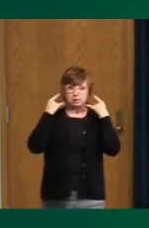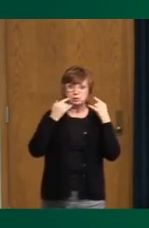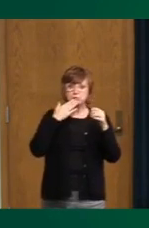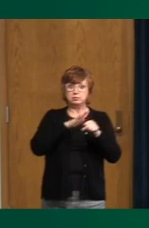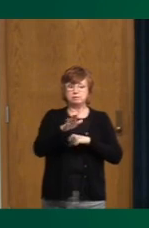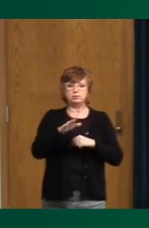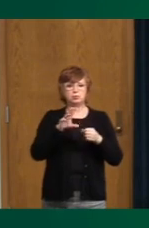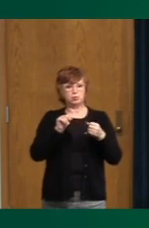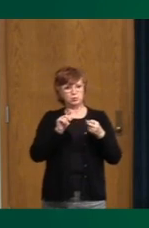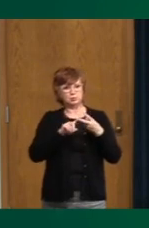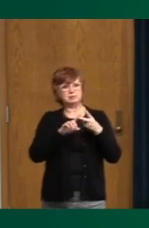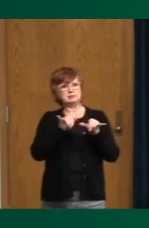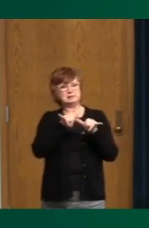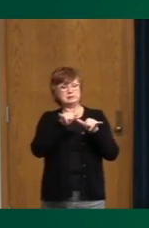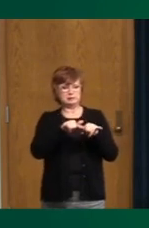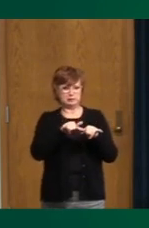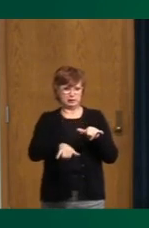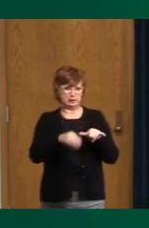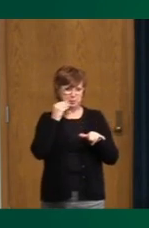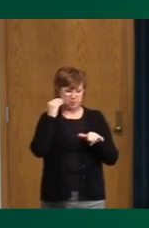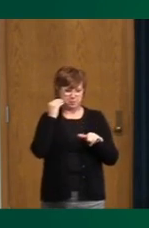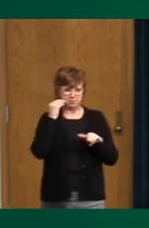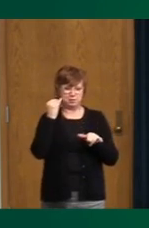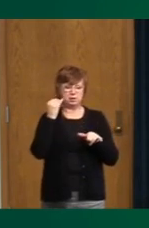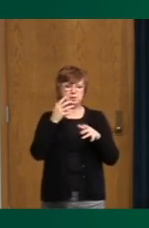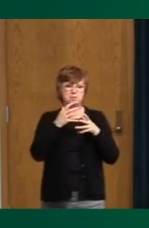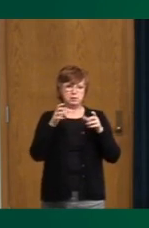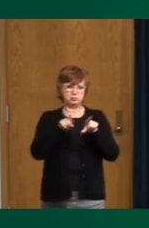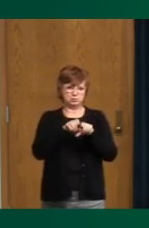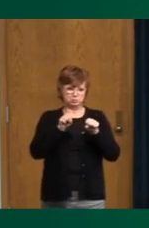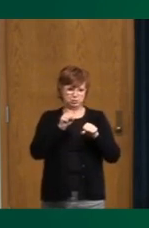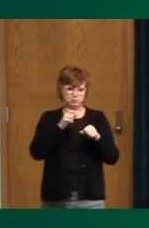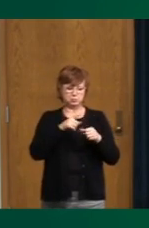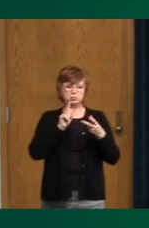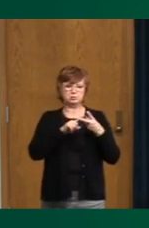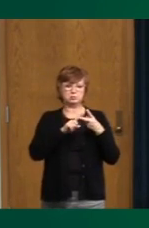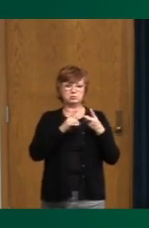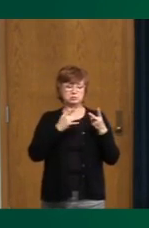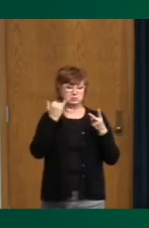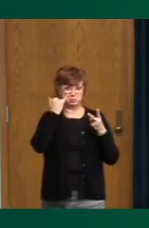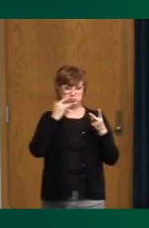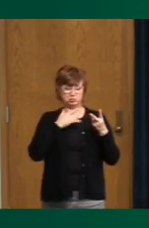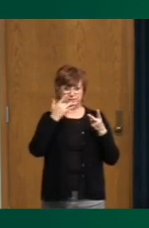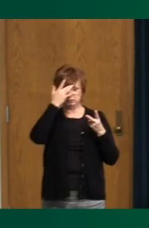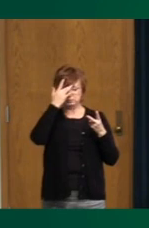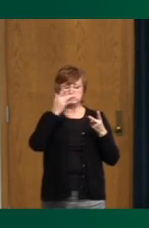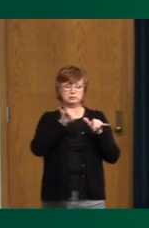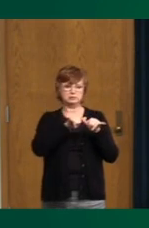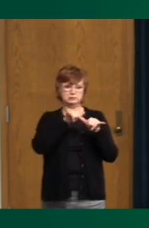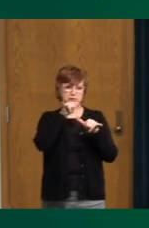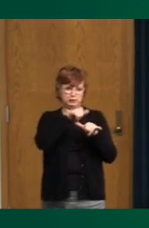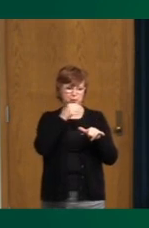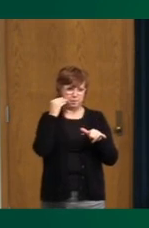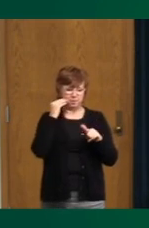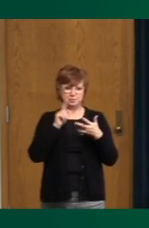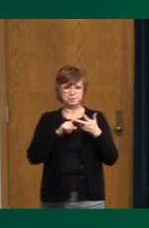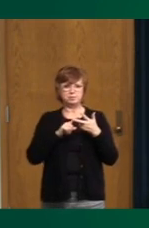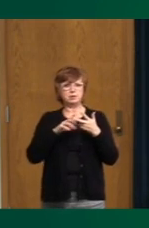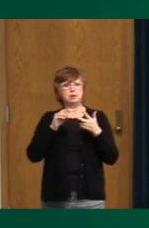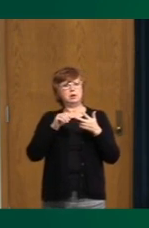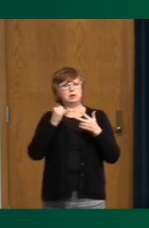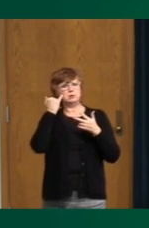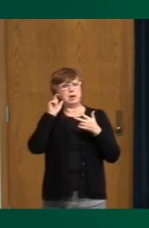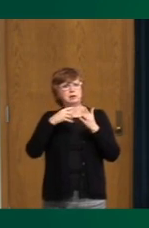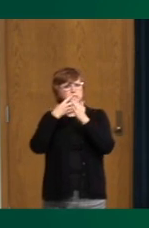home as much as we can. Certainly stay home if you're unwell. Whenever we need to go out, think very deliberatively about that shopping trip or that